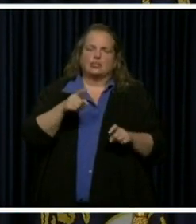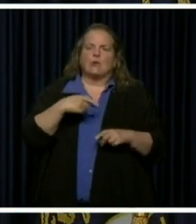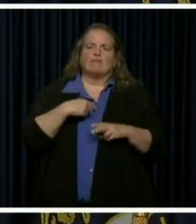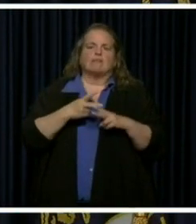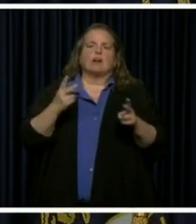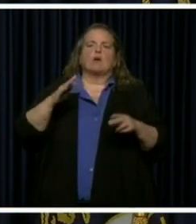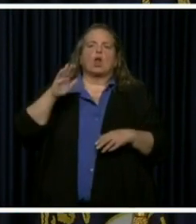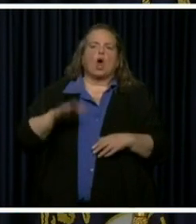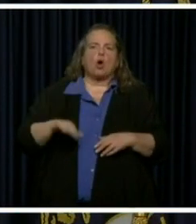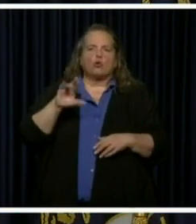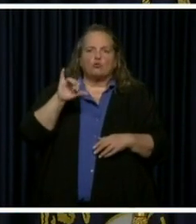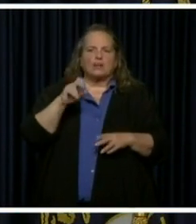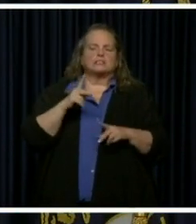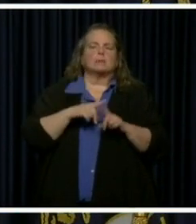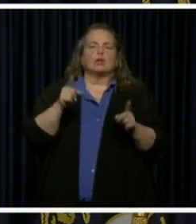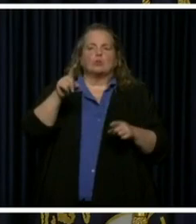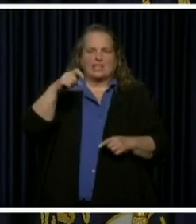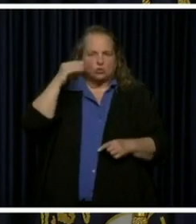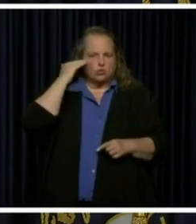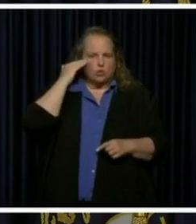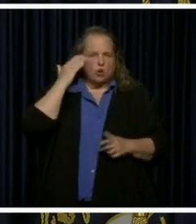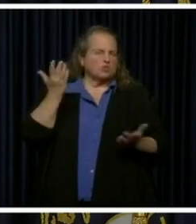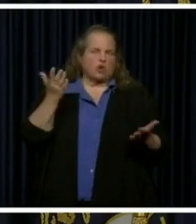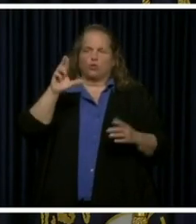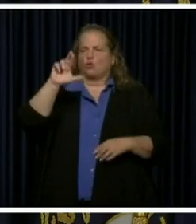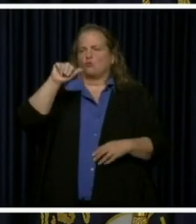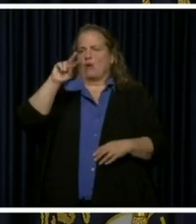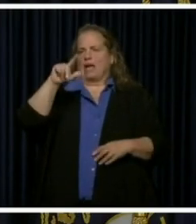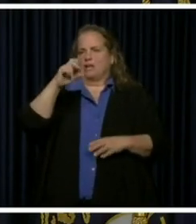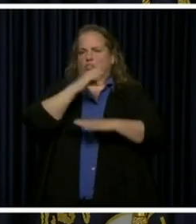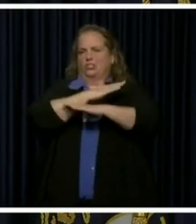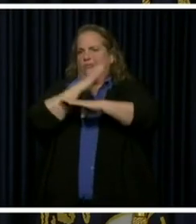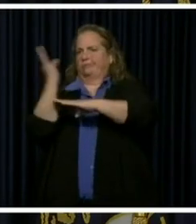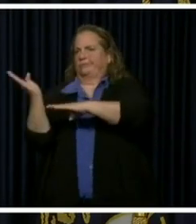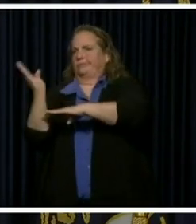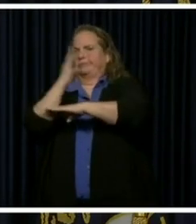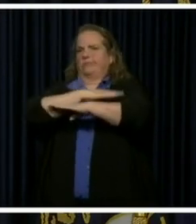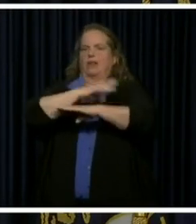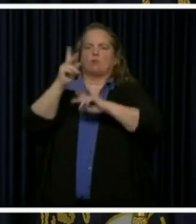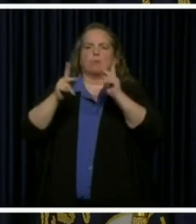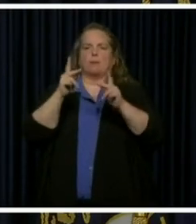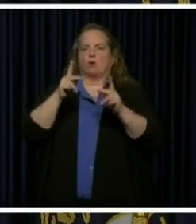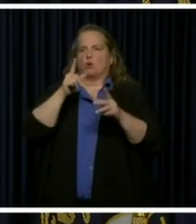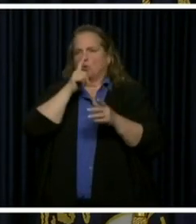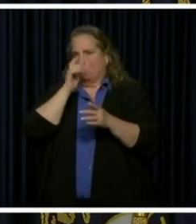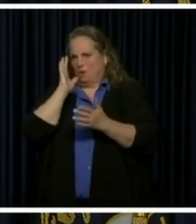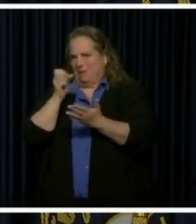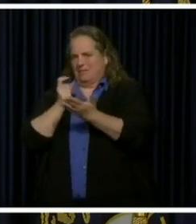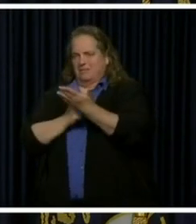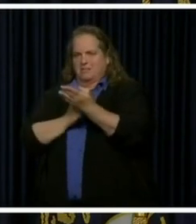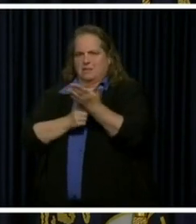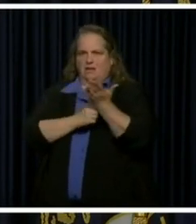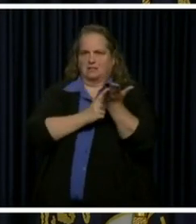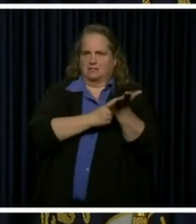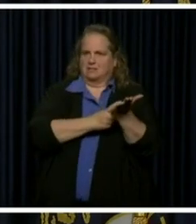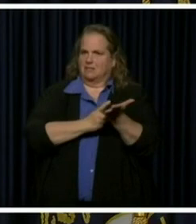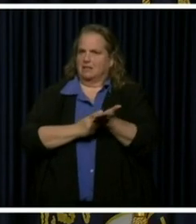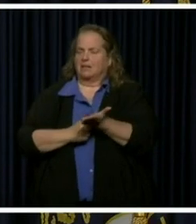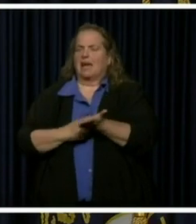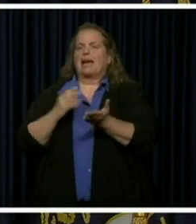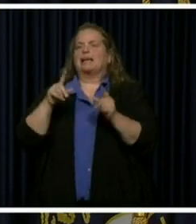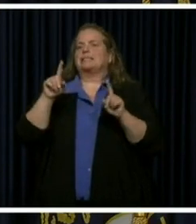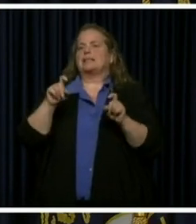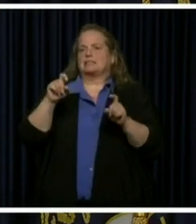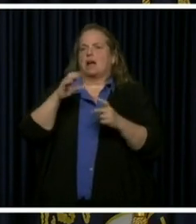low risk, but you need to know. And so there's going to be a range when people are talked to about it, and there's going to be testing options